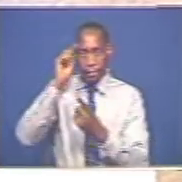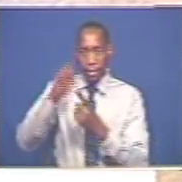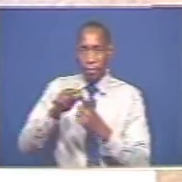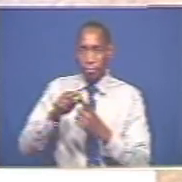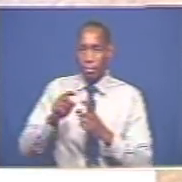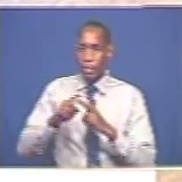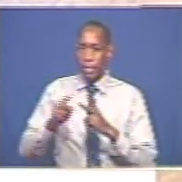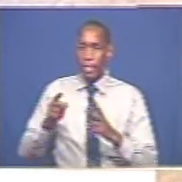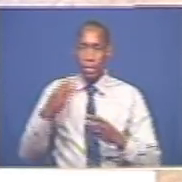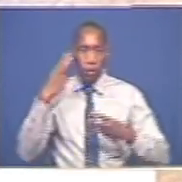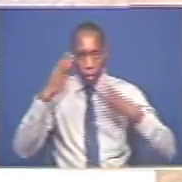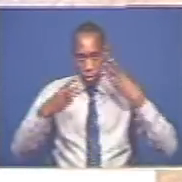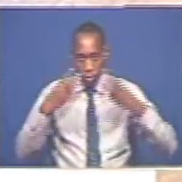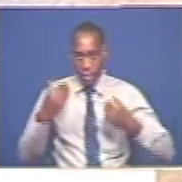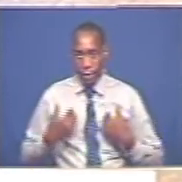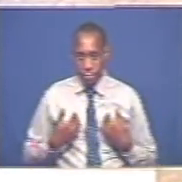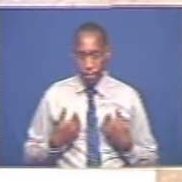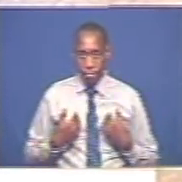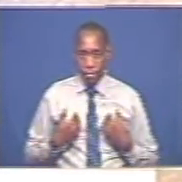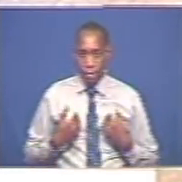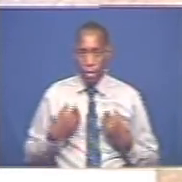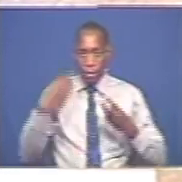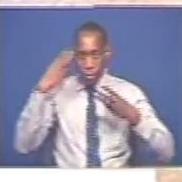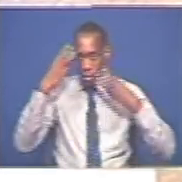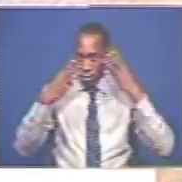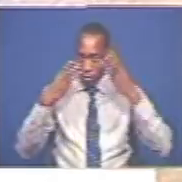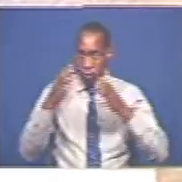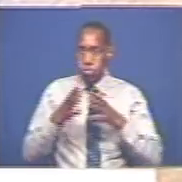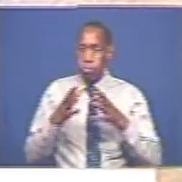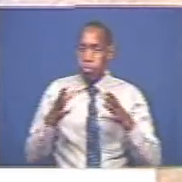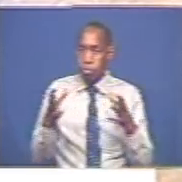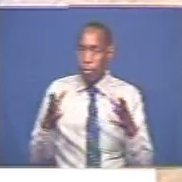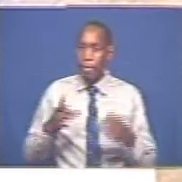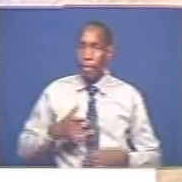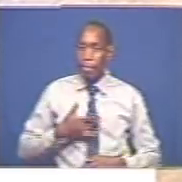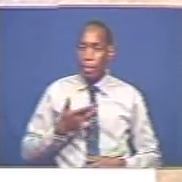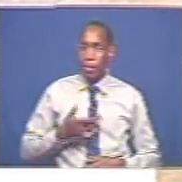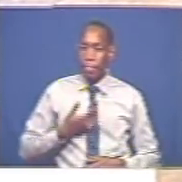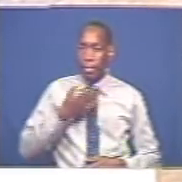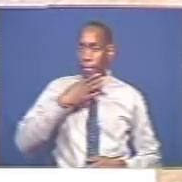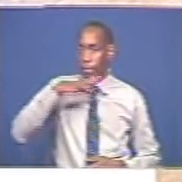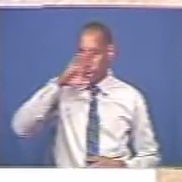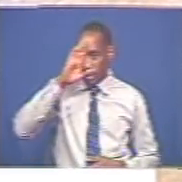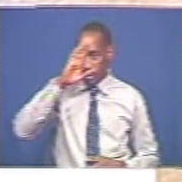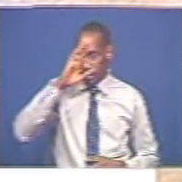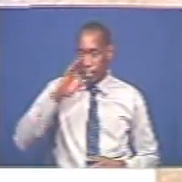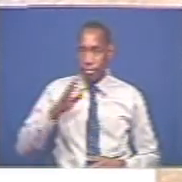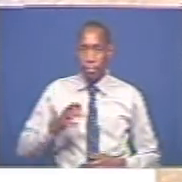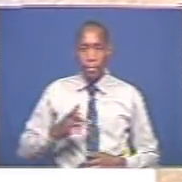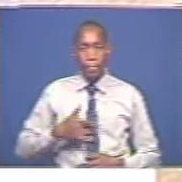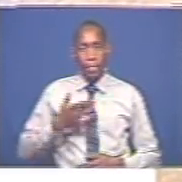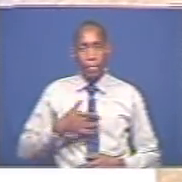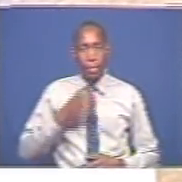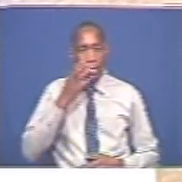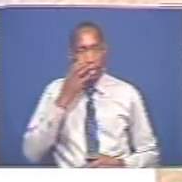anxious. That anxiety grows, you start feeling frustrated, you start feeling sad that you did